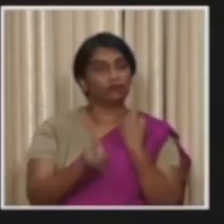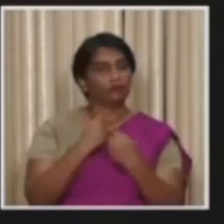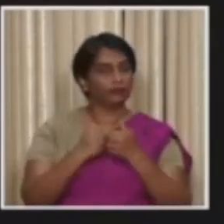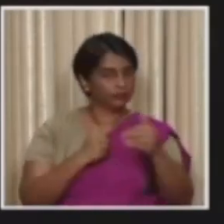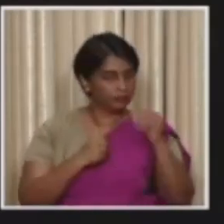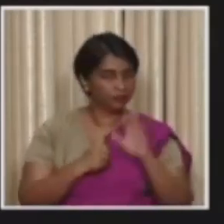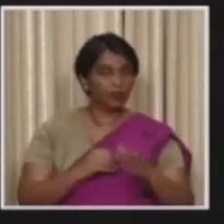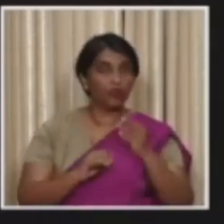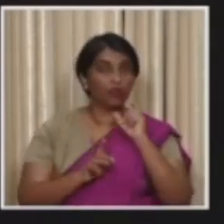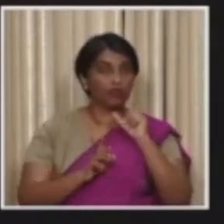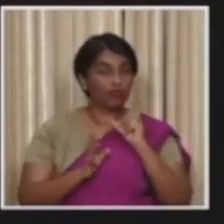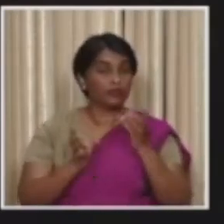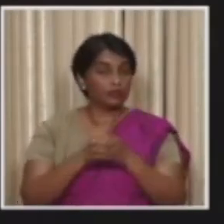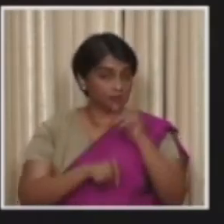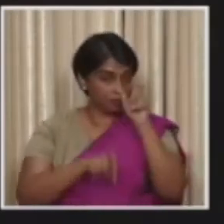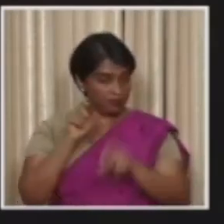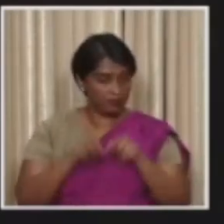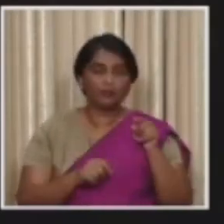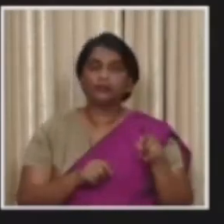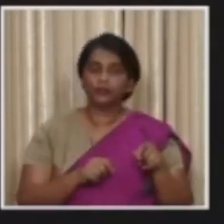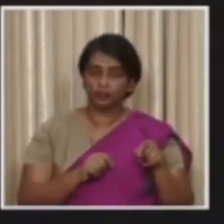karanayata, komisame niladarinta,